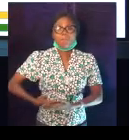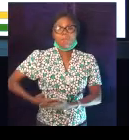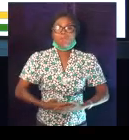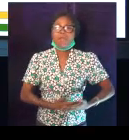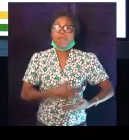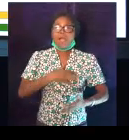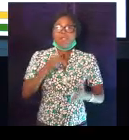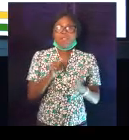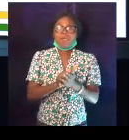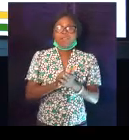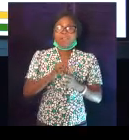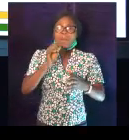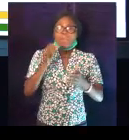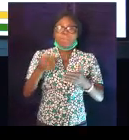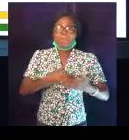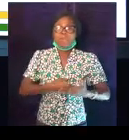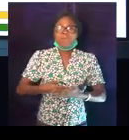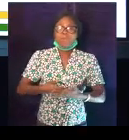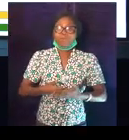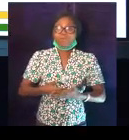that baby, a